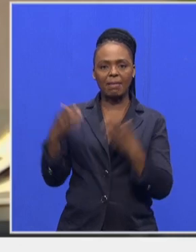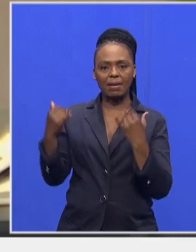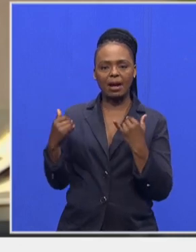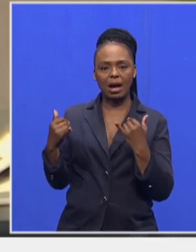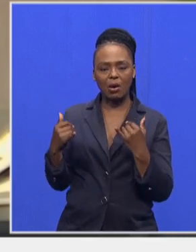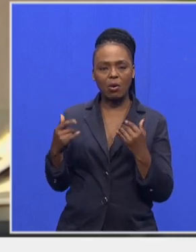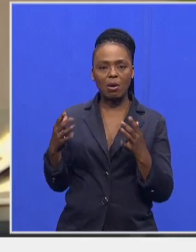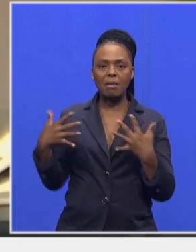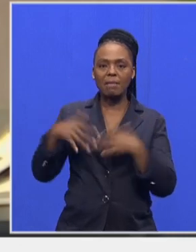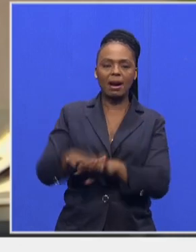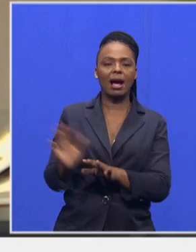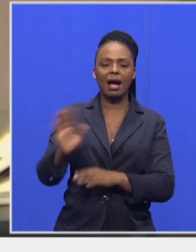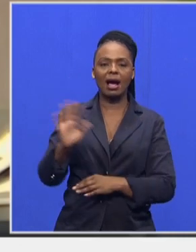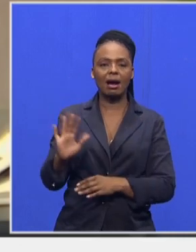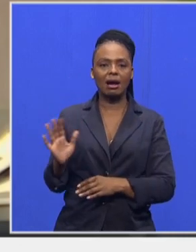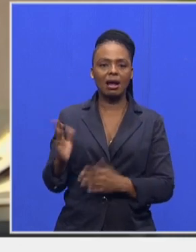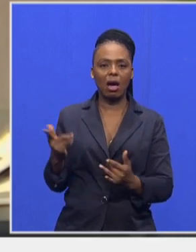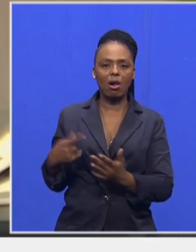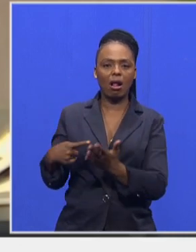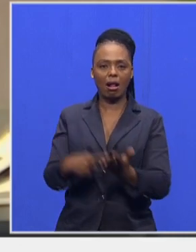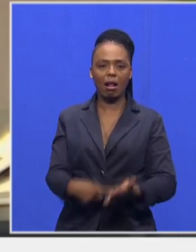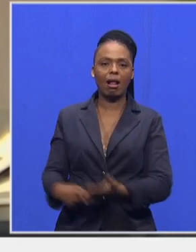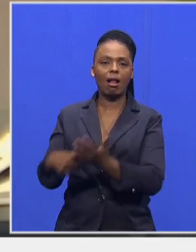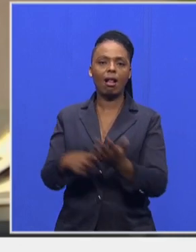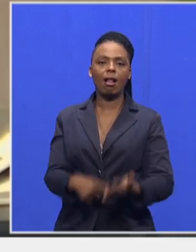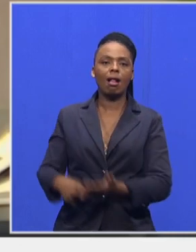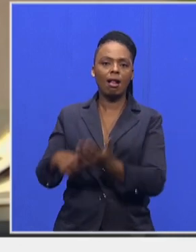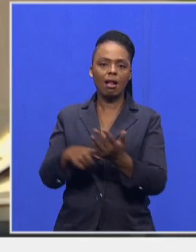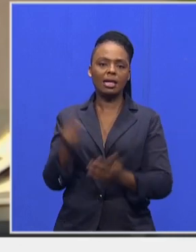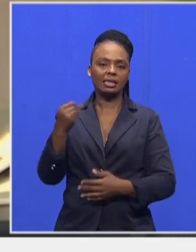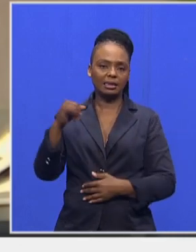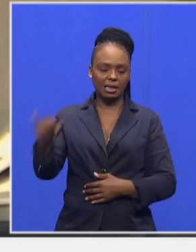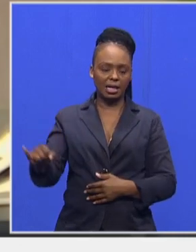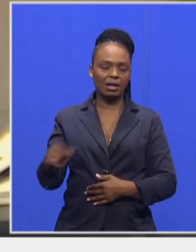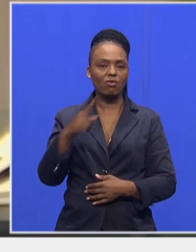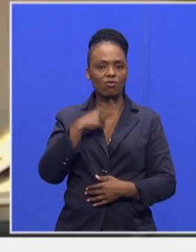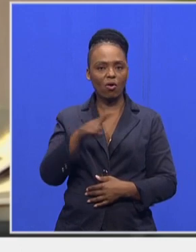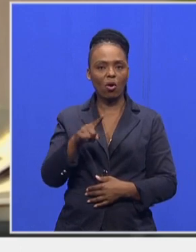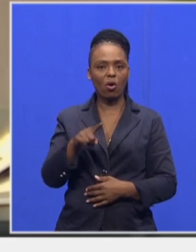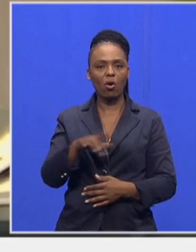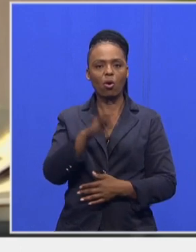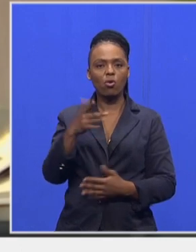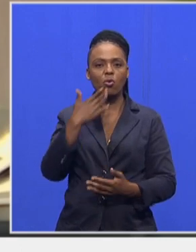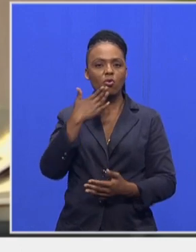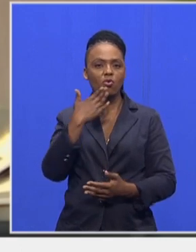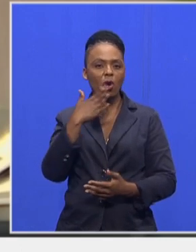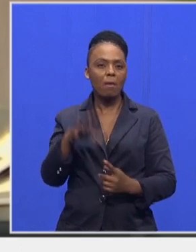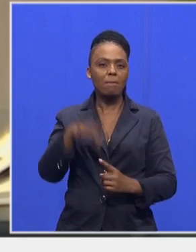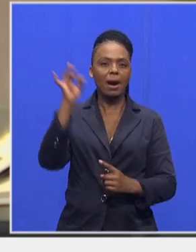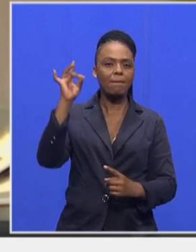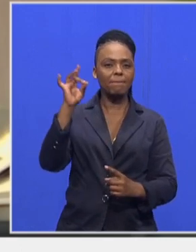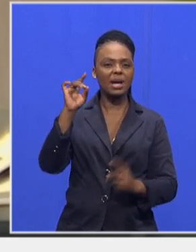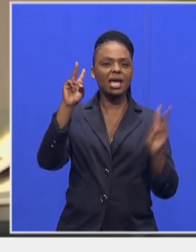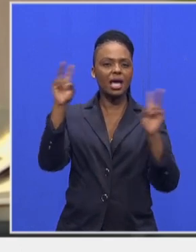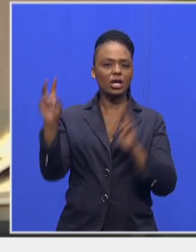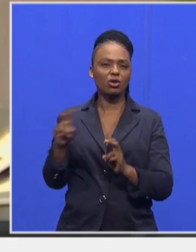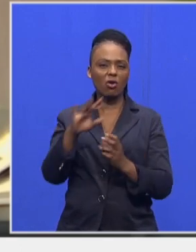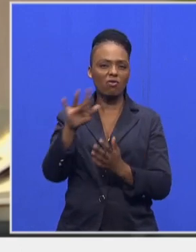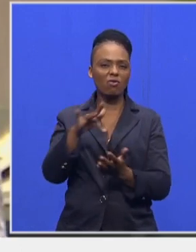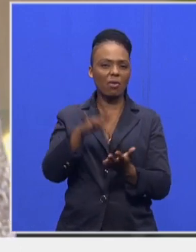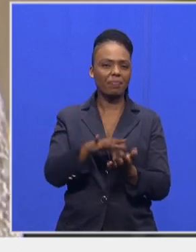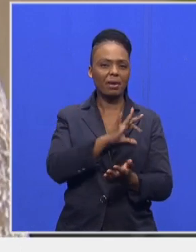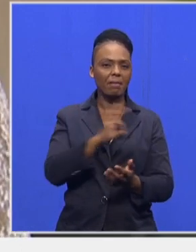that they are being overlooked for this much important position of becoming mayor. The issue around Celia Brink being